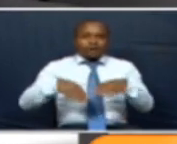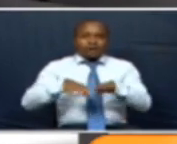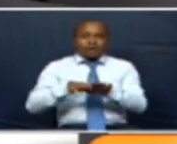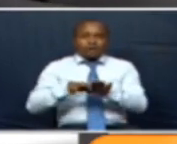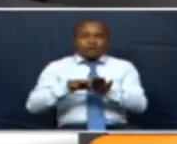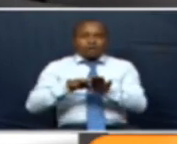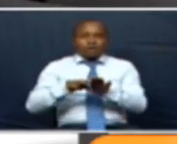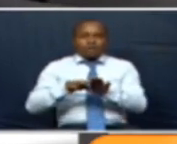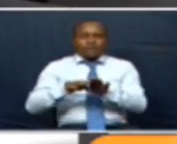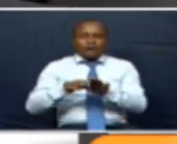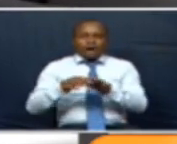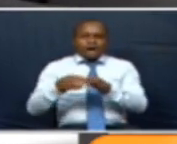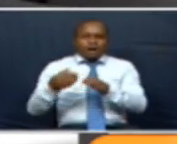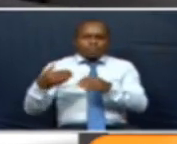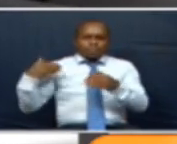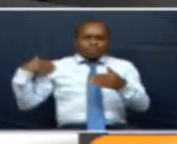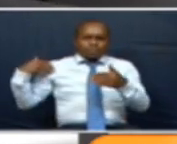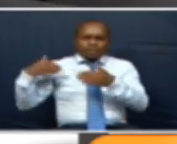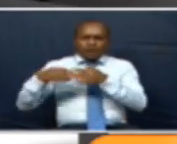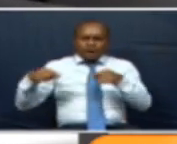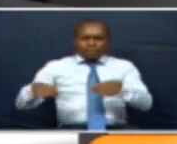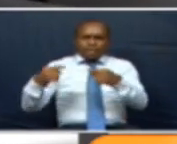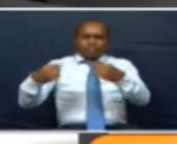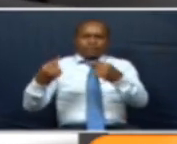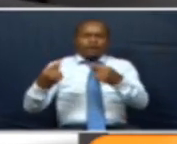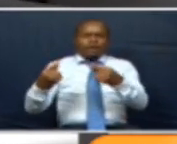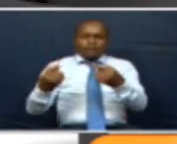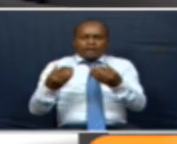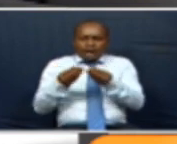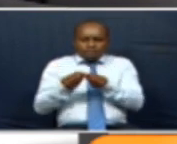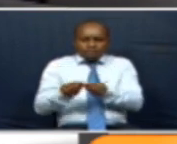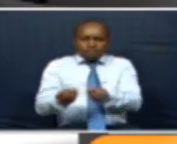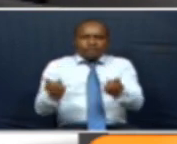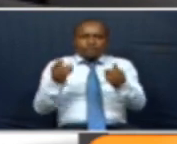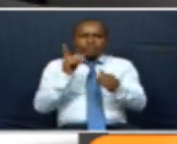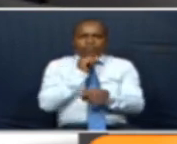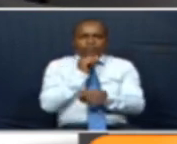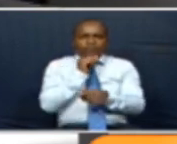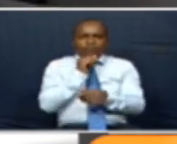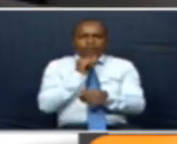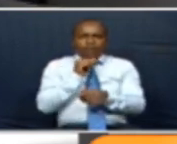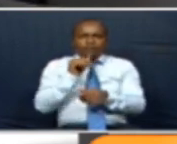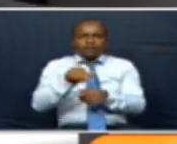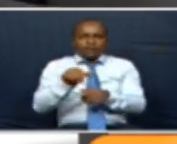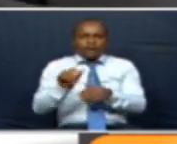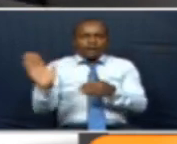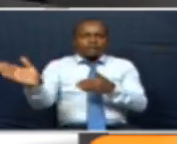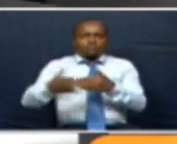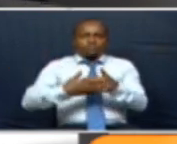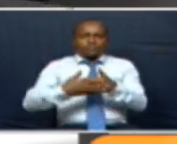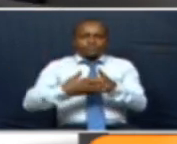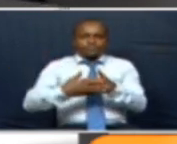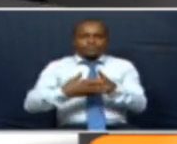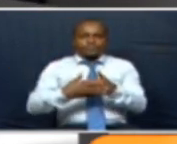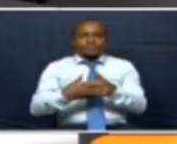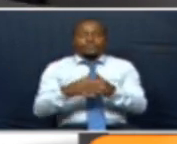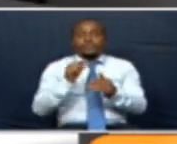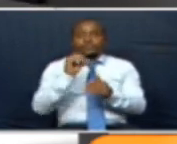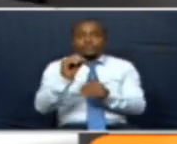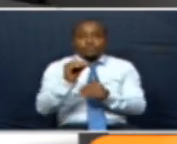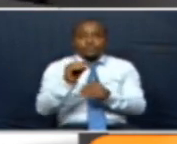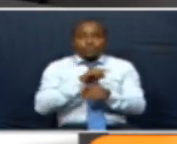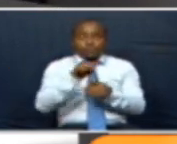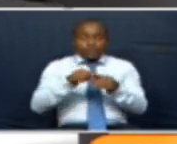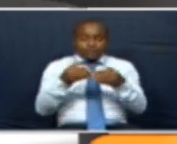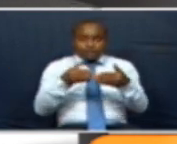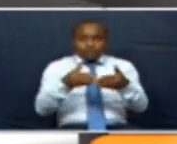rivalry between our fathers have now been closed. That door has been closed. And therefore, when they open